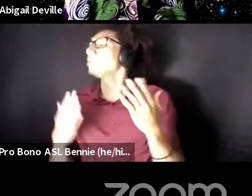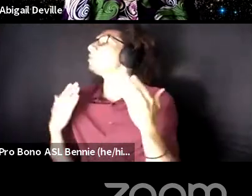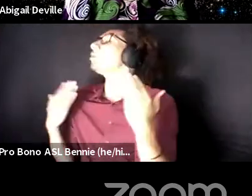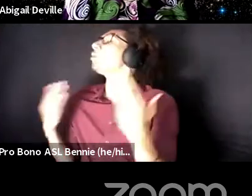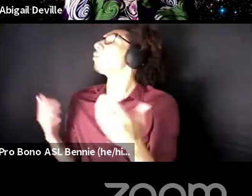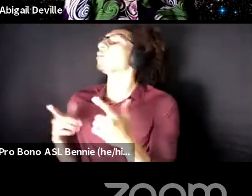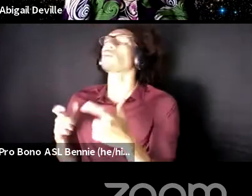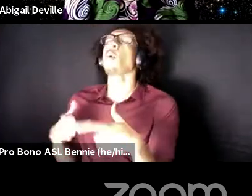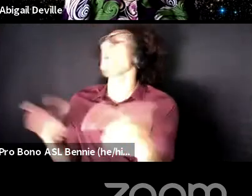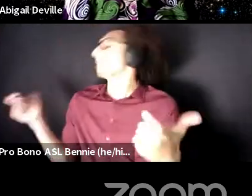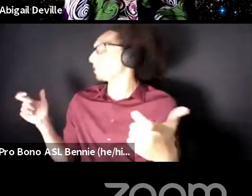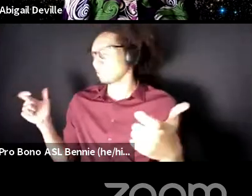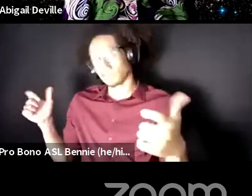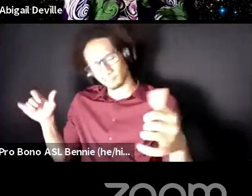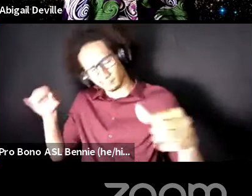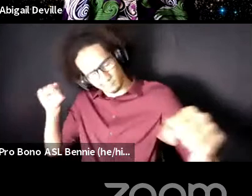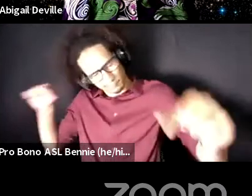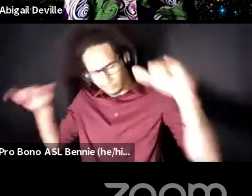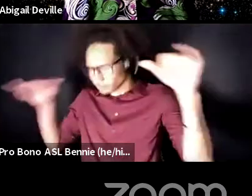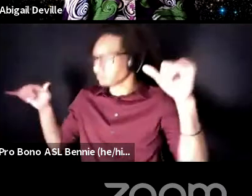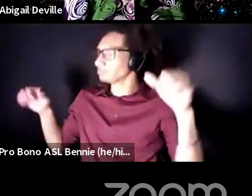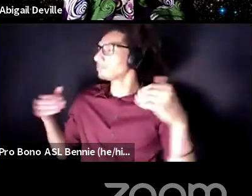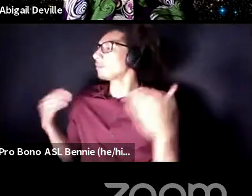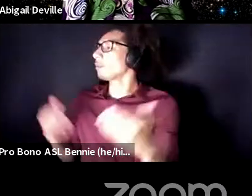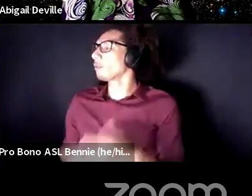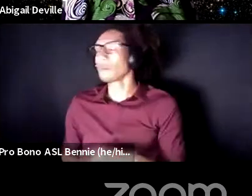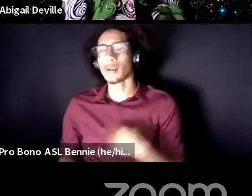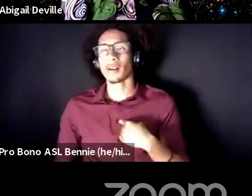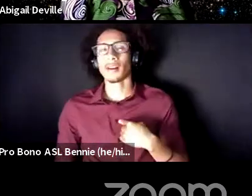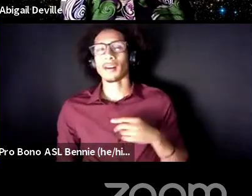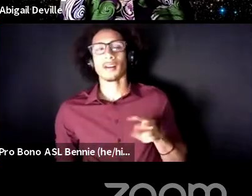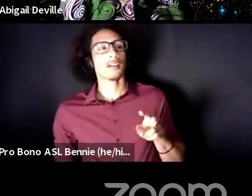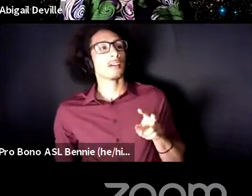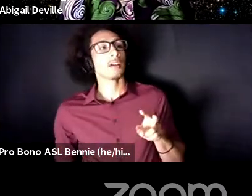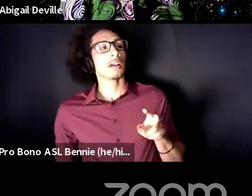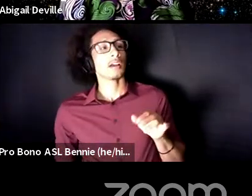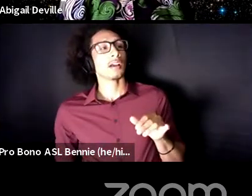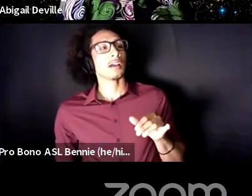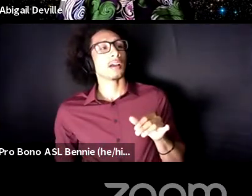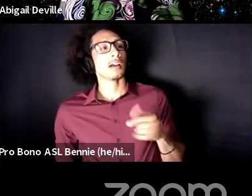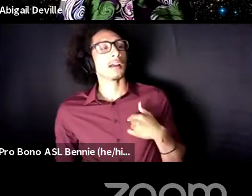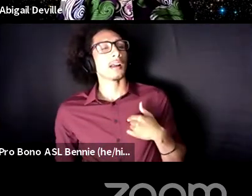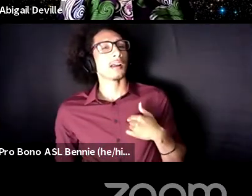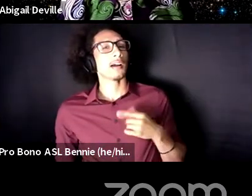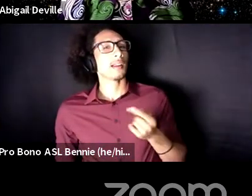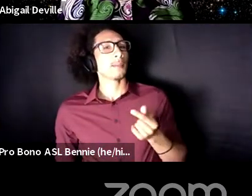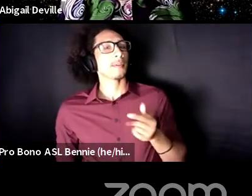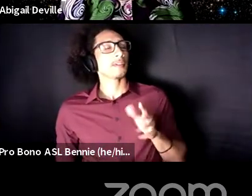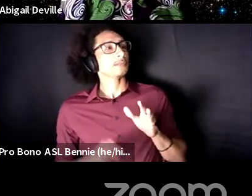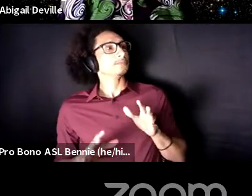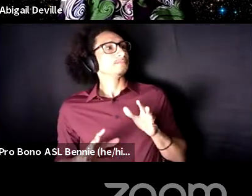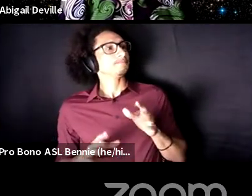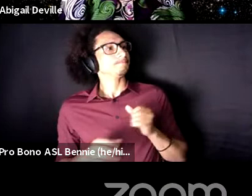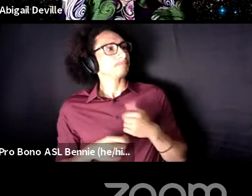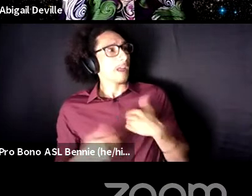oh my God, I have other projects. And they were very, you know, Micheline and Raquel were very persistent with me and